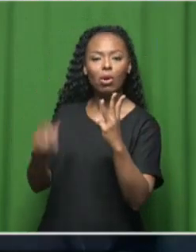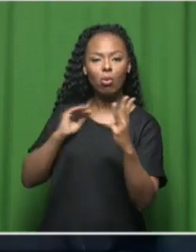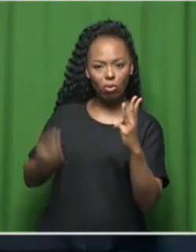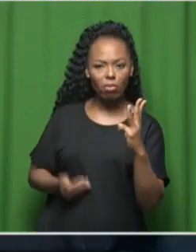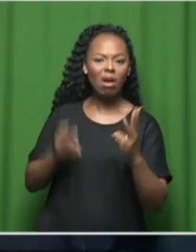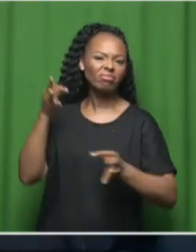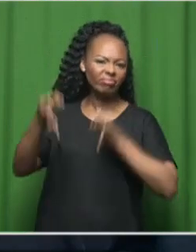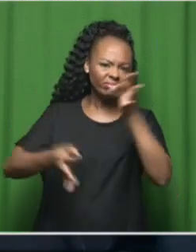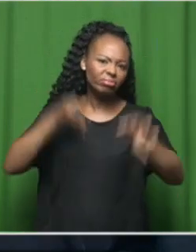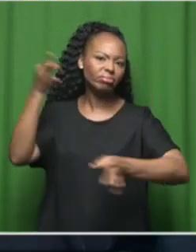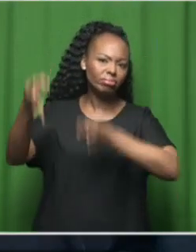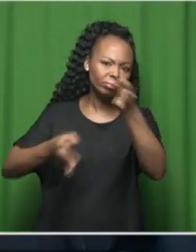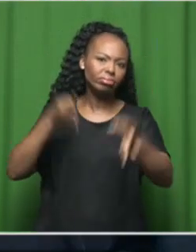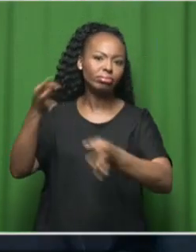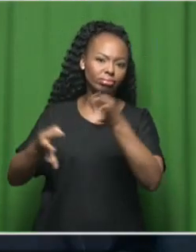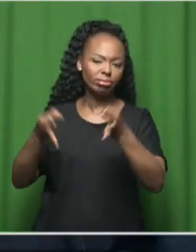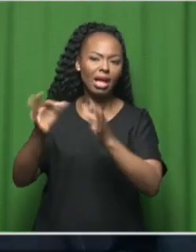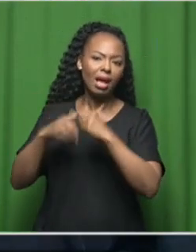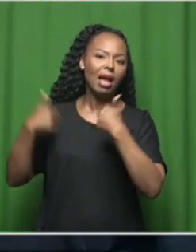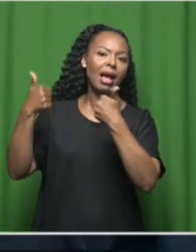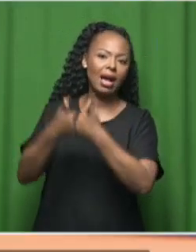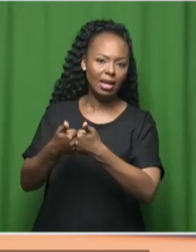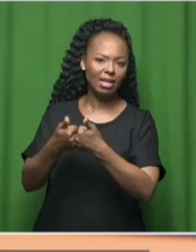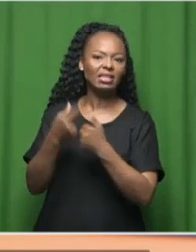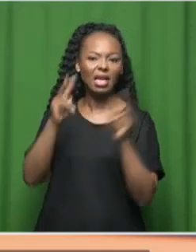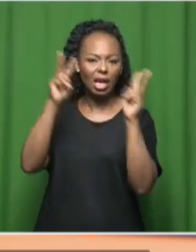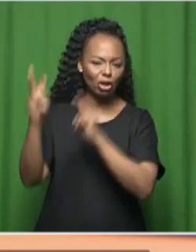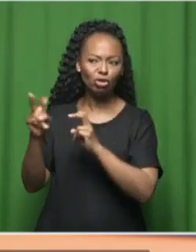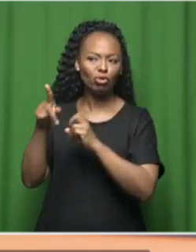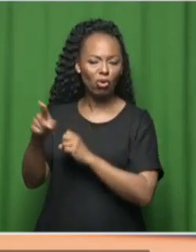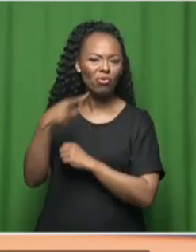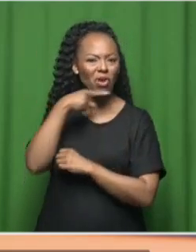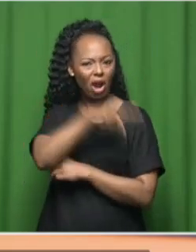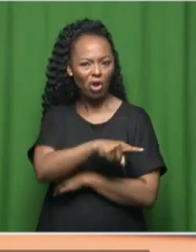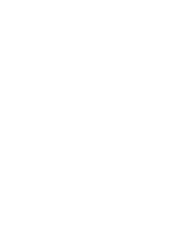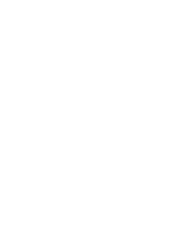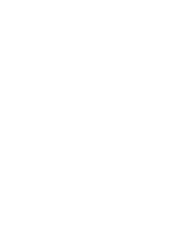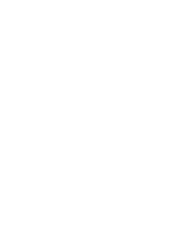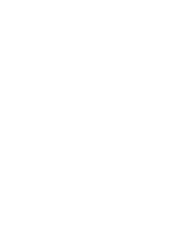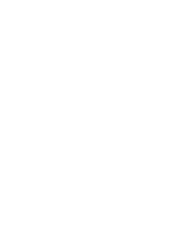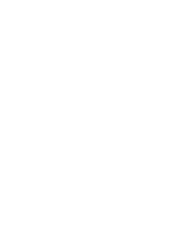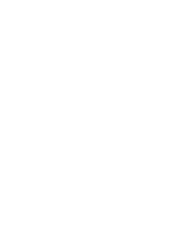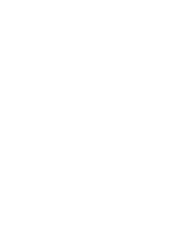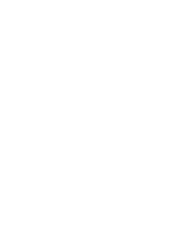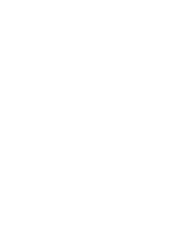the founder of Alliance Against Counterfeit. All right, let's now take a quick break. We'll be back shortly.